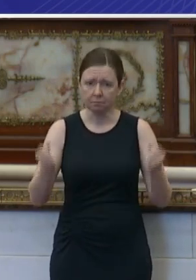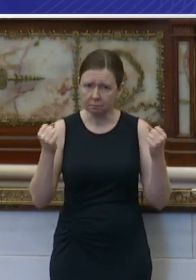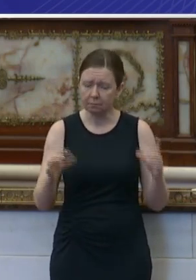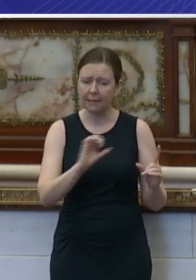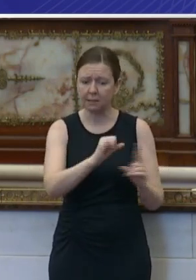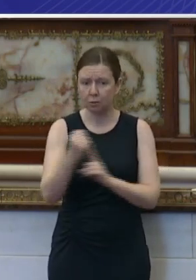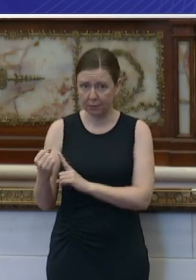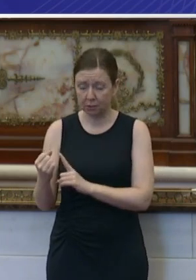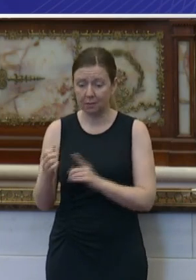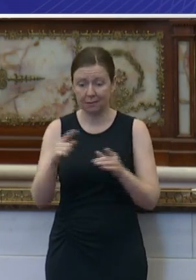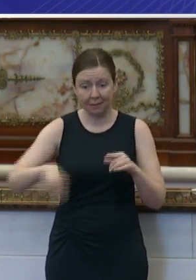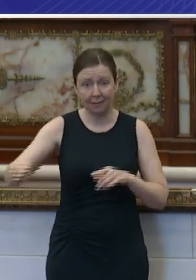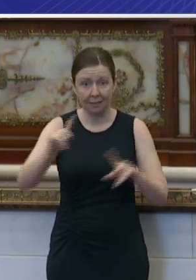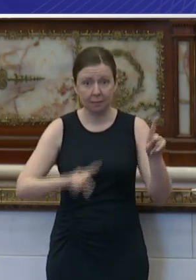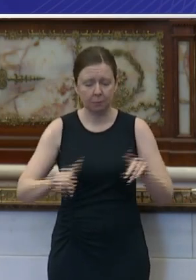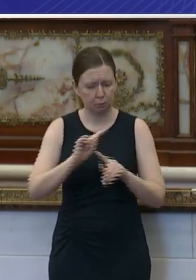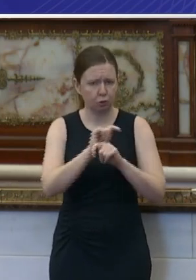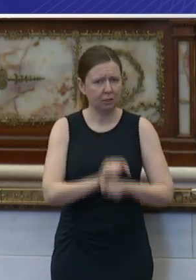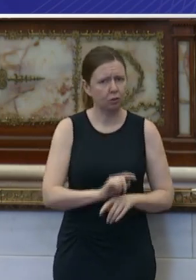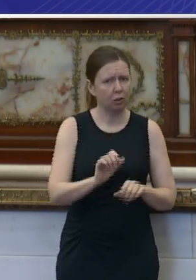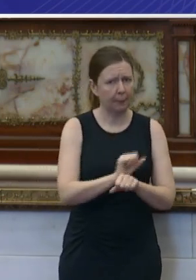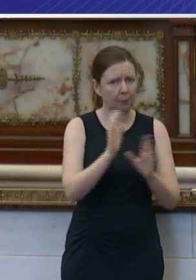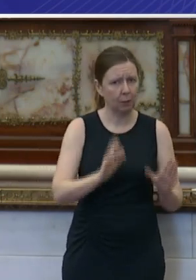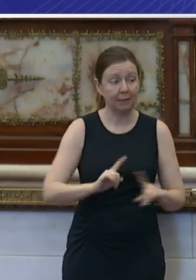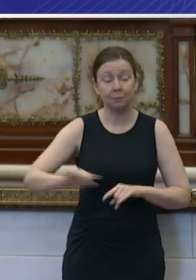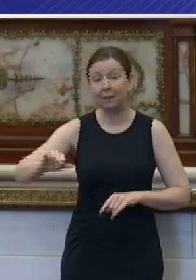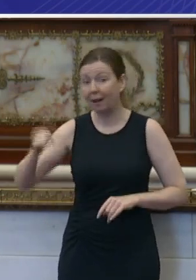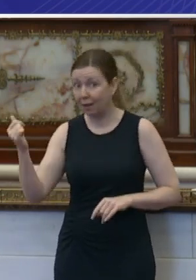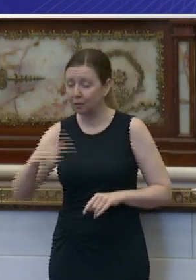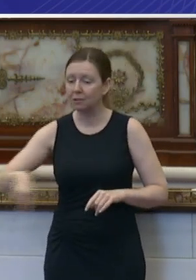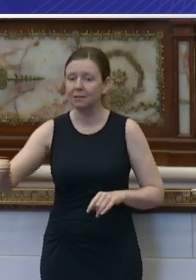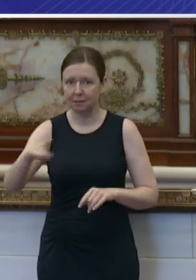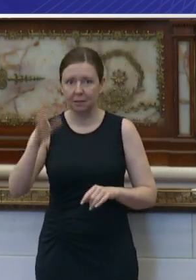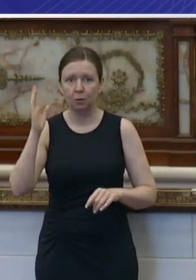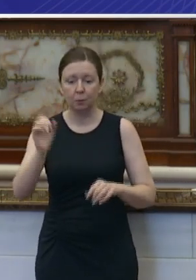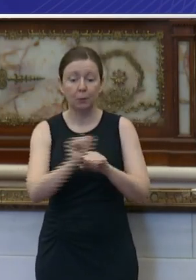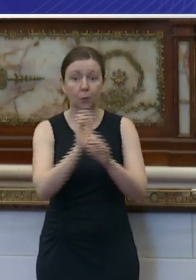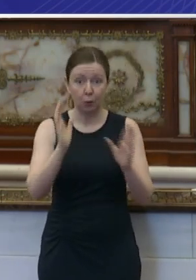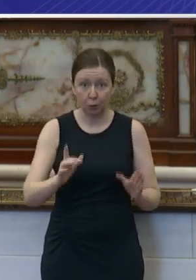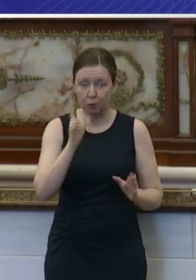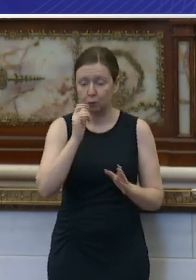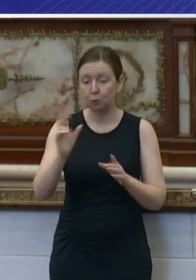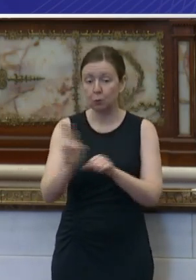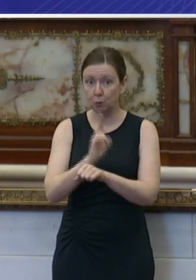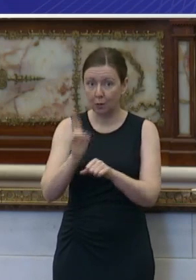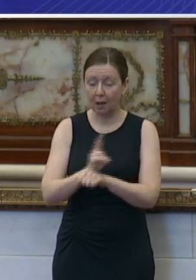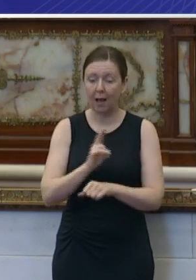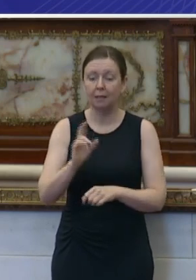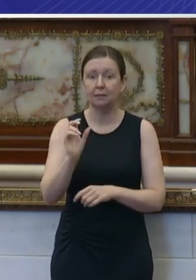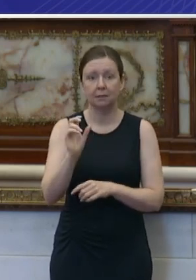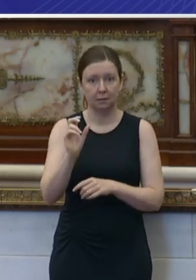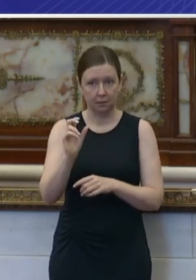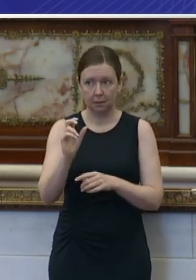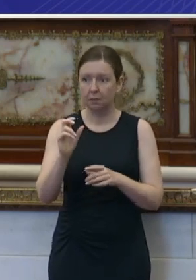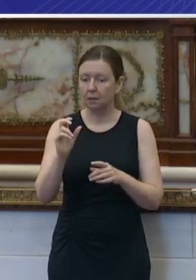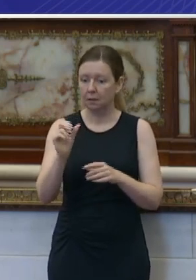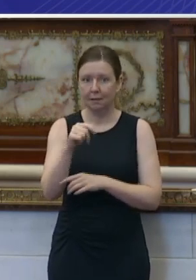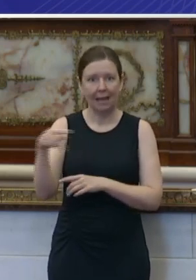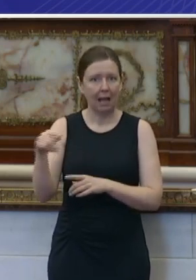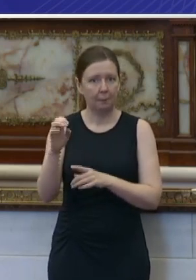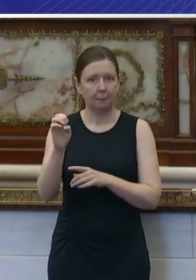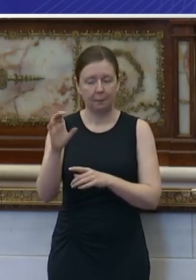cases, these individuals would be traditional employees, but in other cases, these individuals would be workers who utilize the app ecosystem to earn a